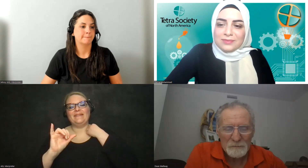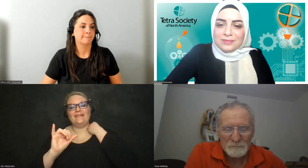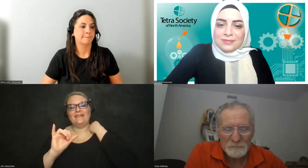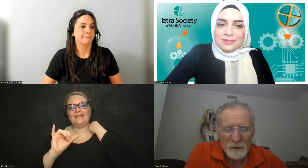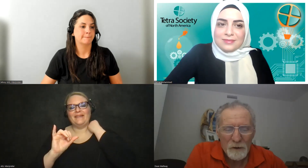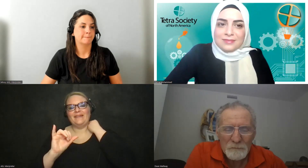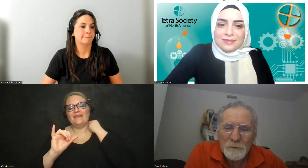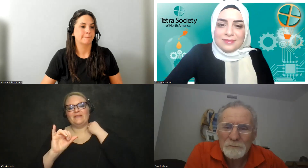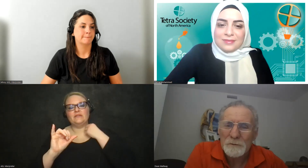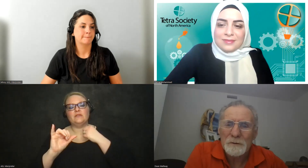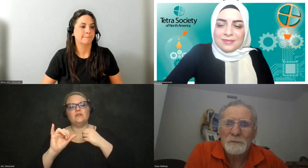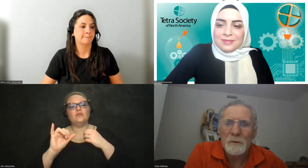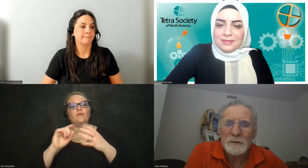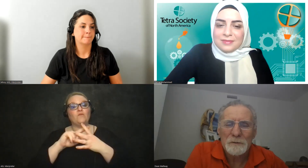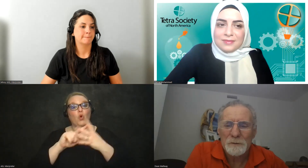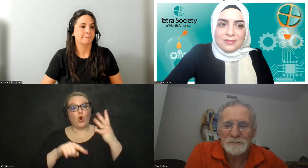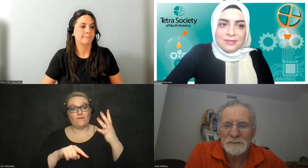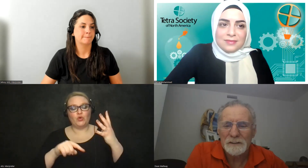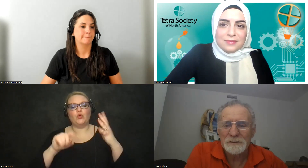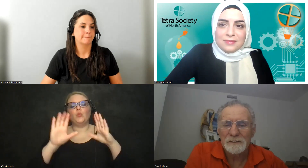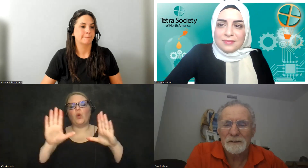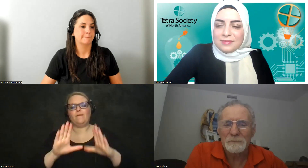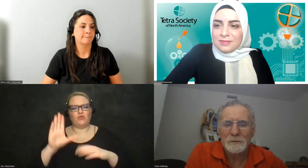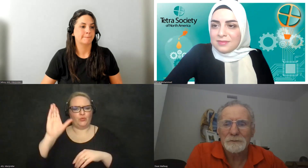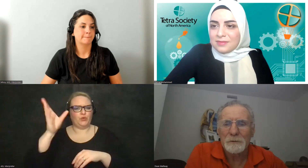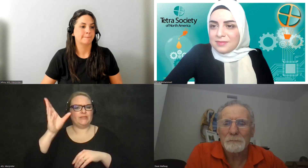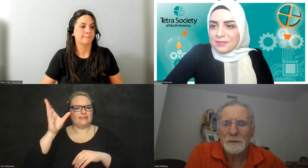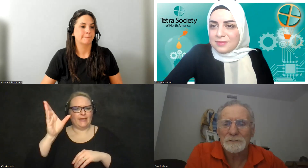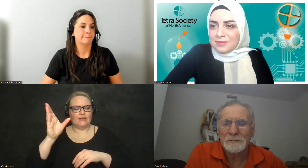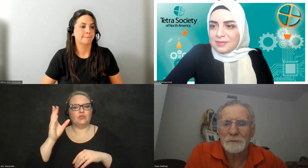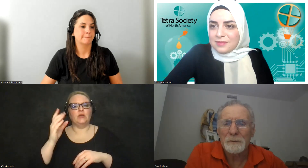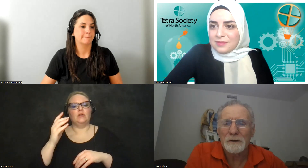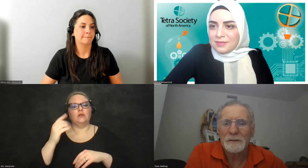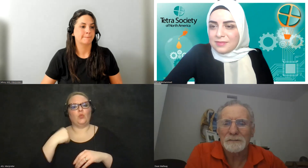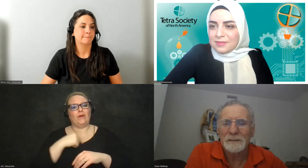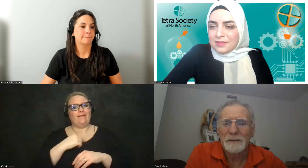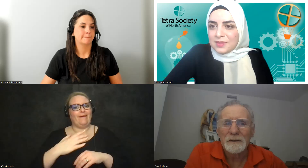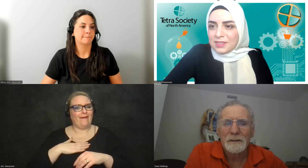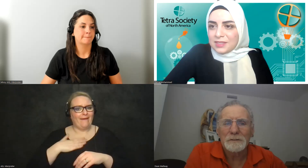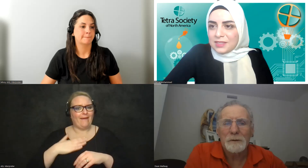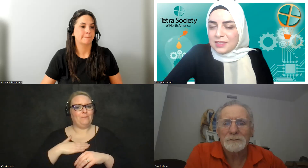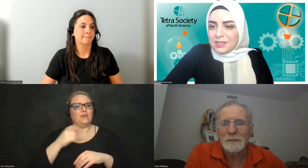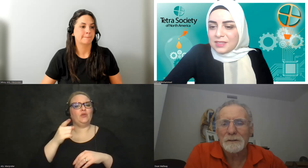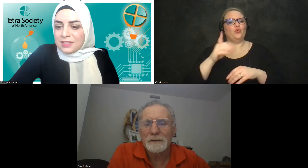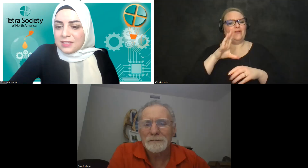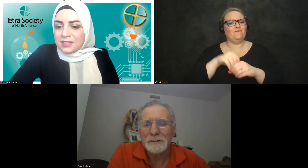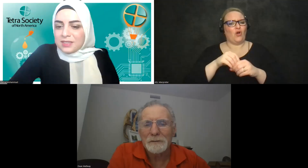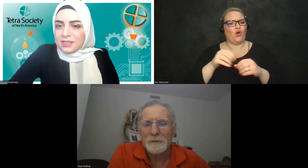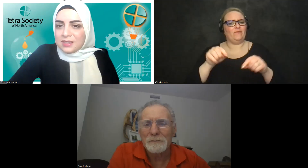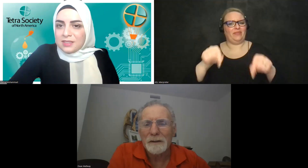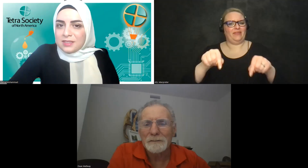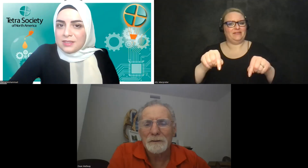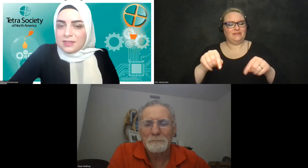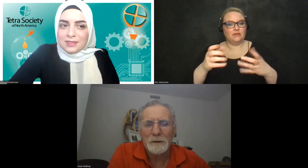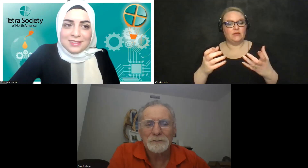um all four of you a wonderful presentation and we're so pleased that you're part of this and especially as